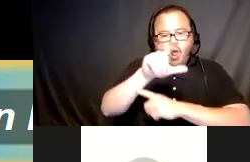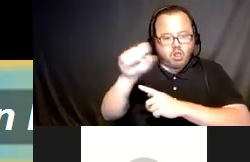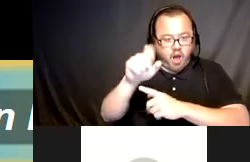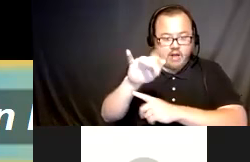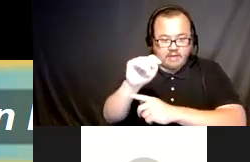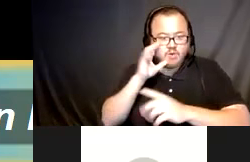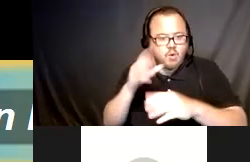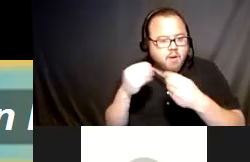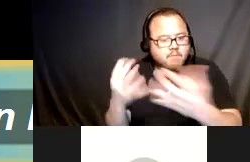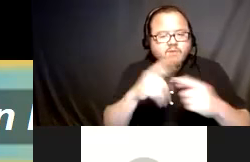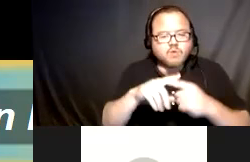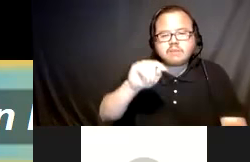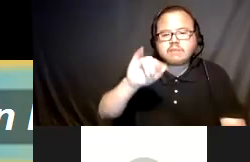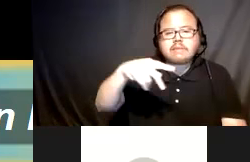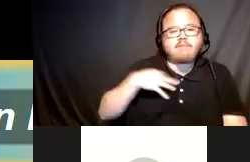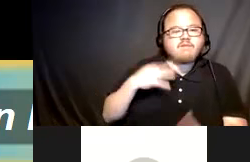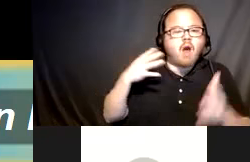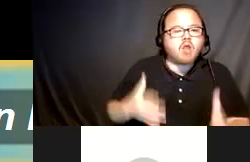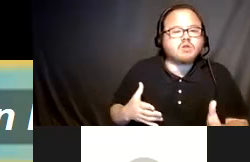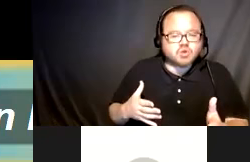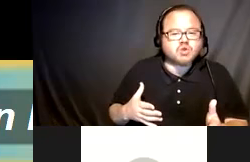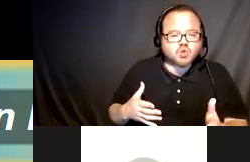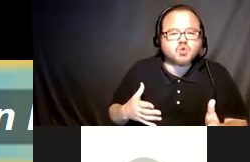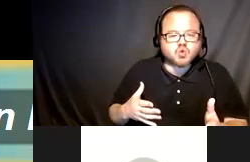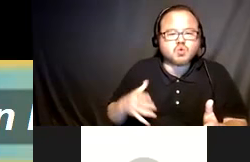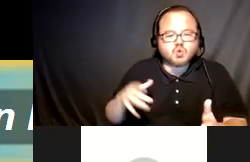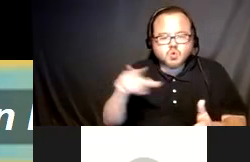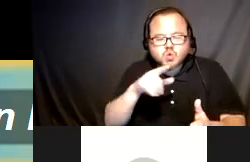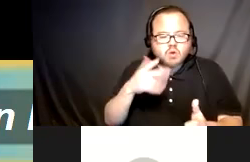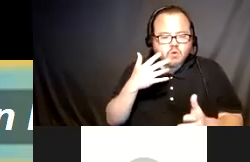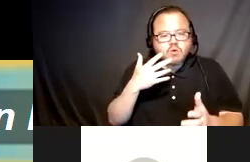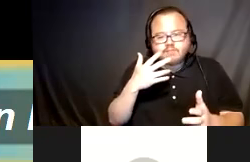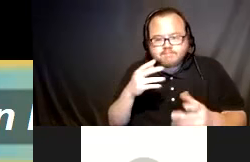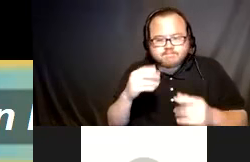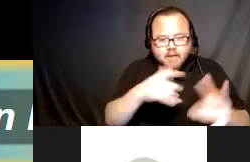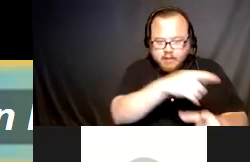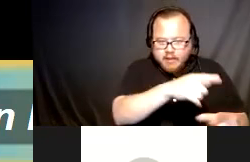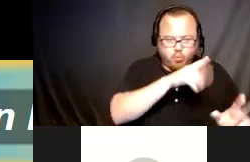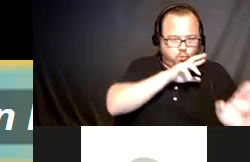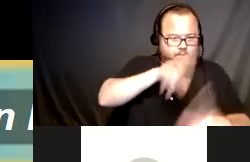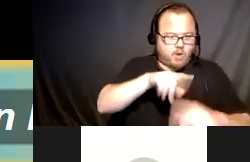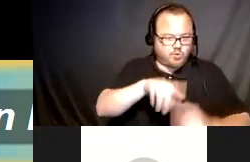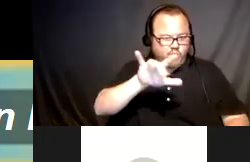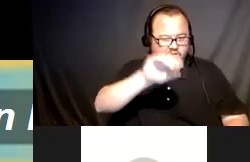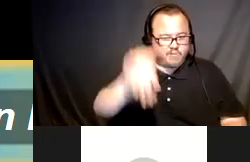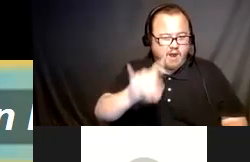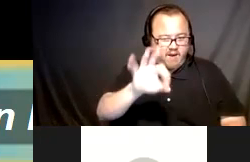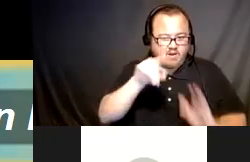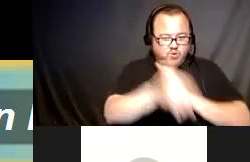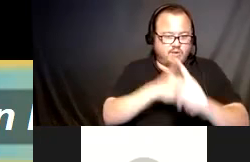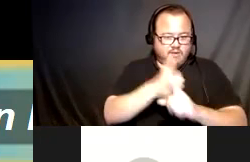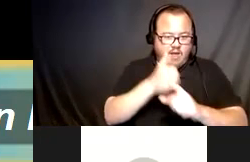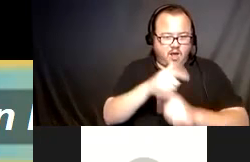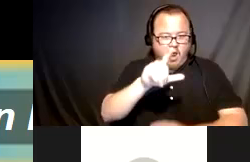volunteers responding to at least 25% of suicide calls. So that is, for the first year, that's our